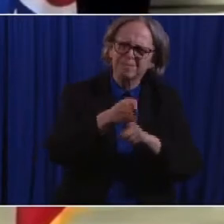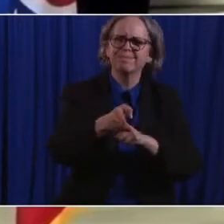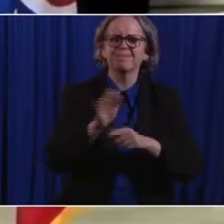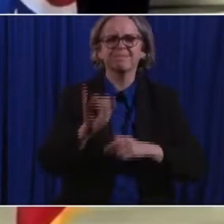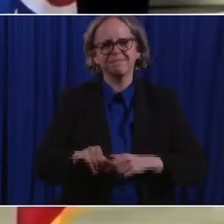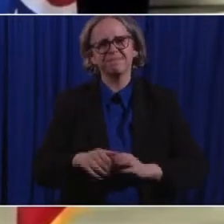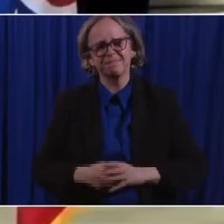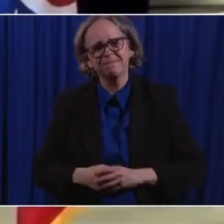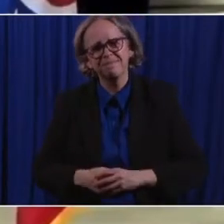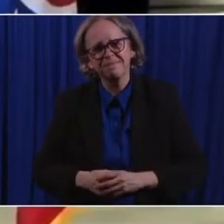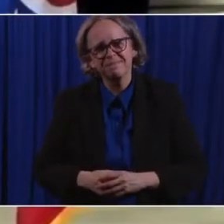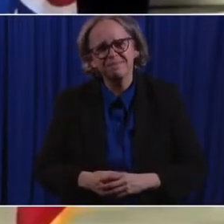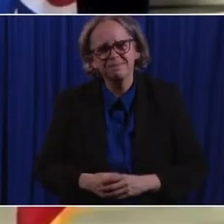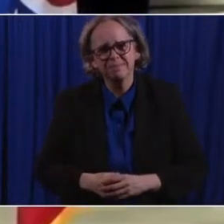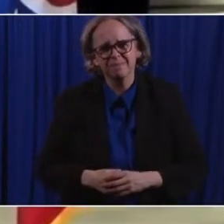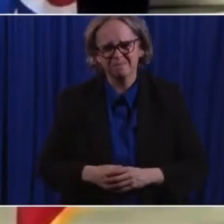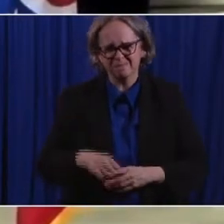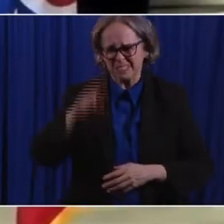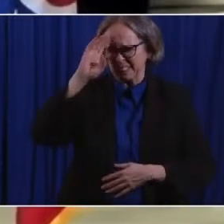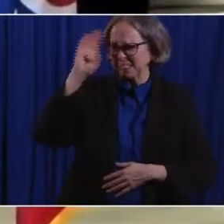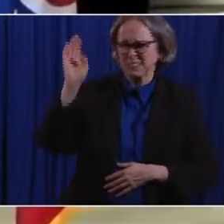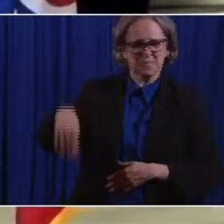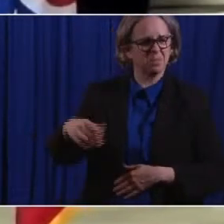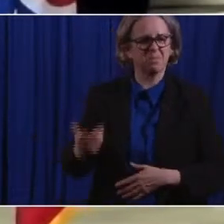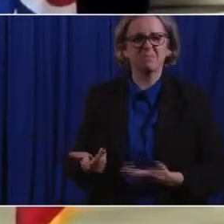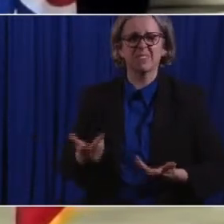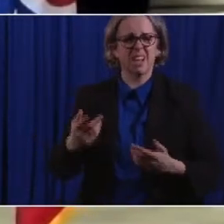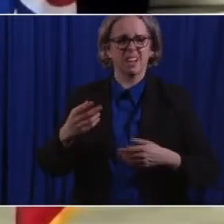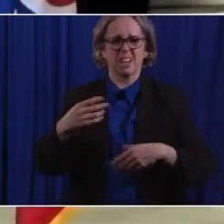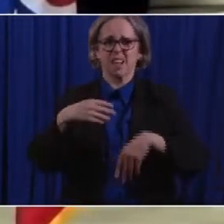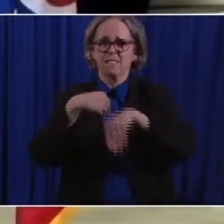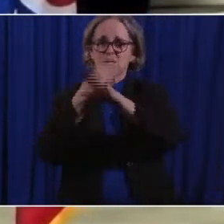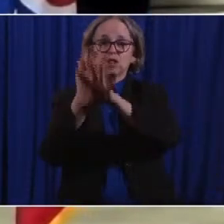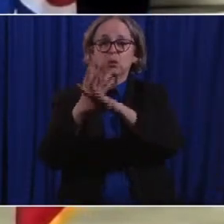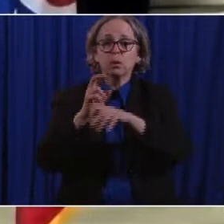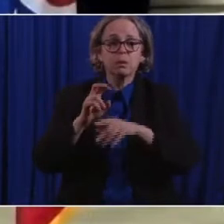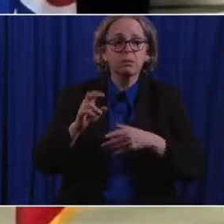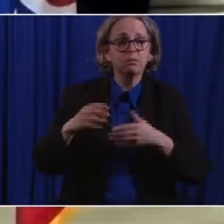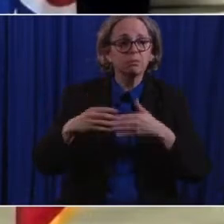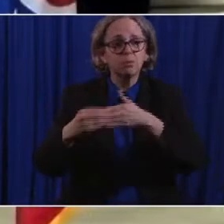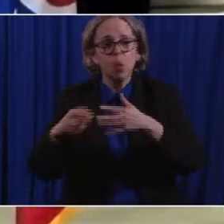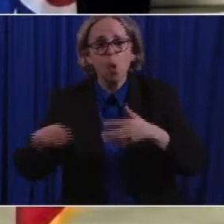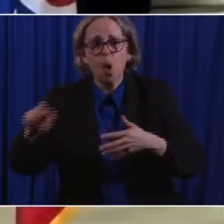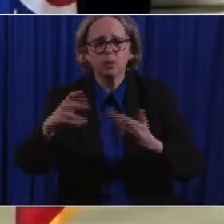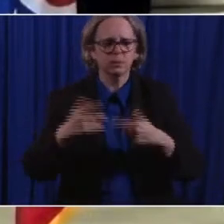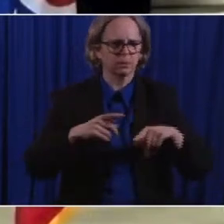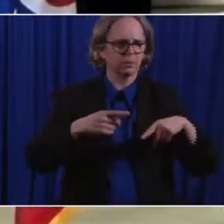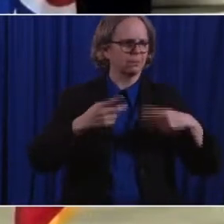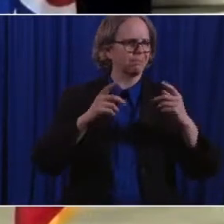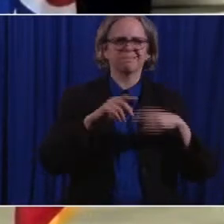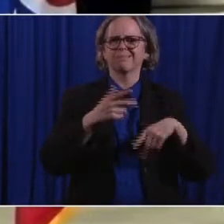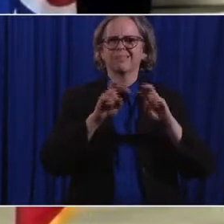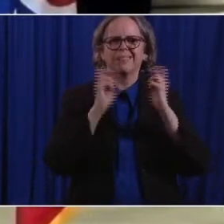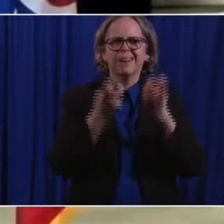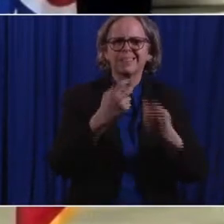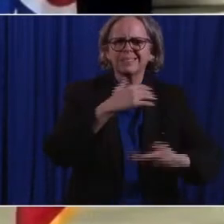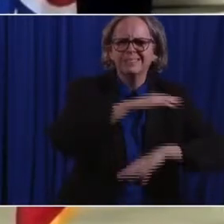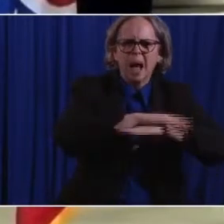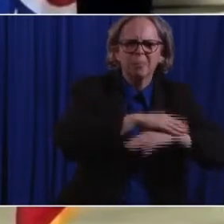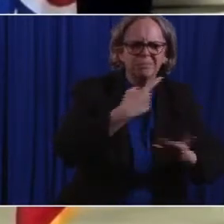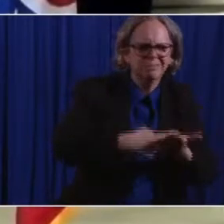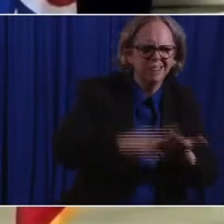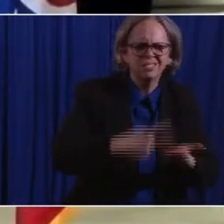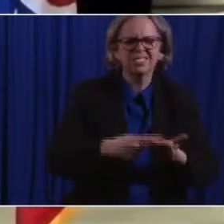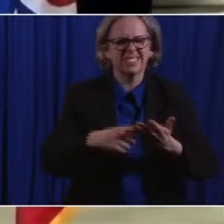going to have a lot of virtual tours and roundtables and things like that, where we're going to highlight these jobs. But that's also that we're getting